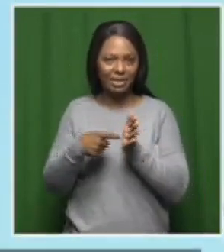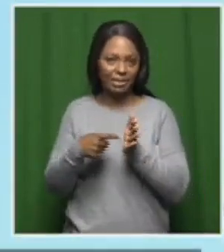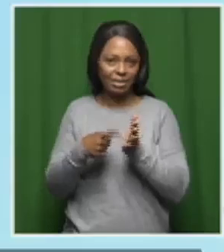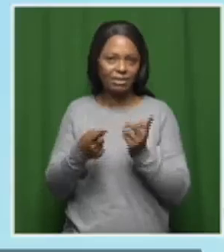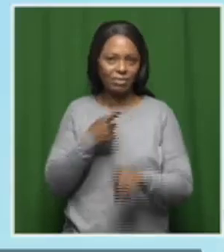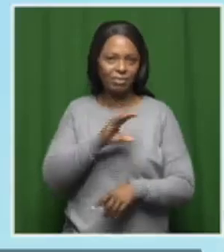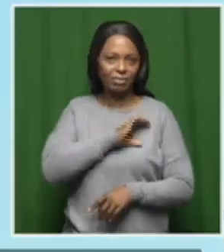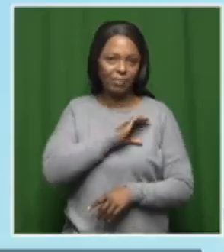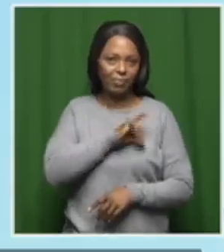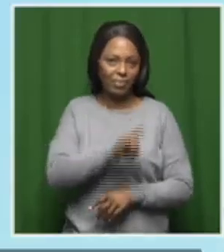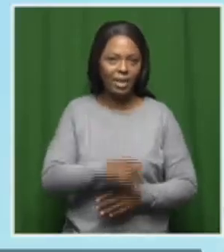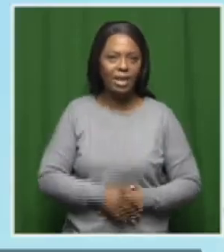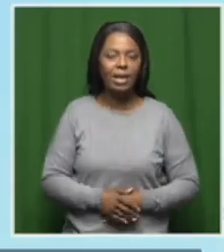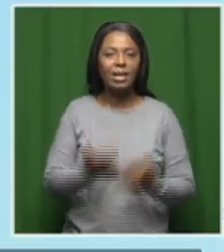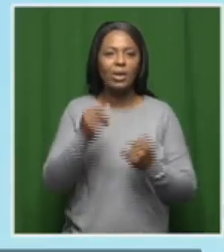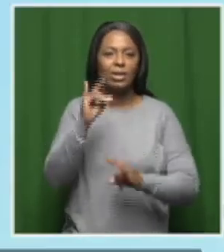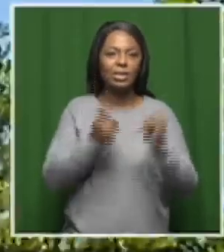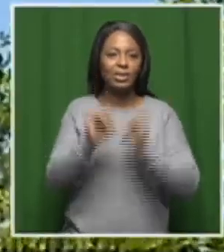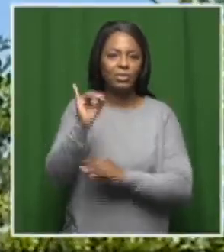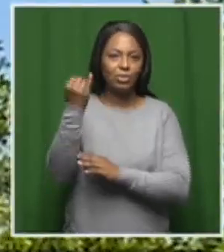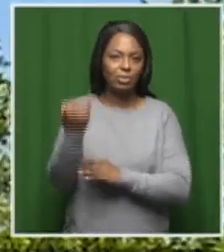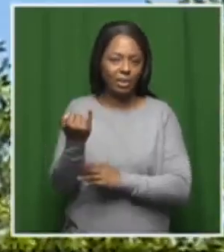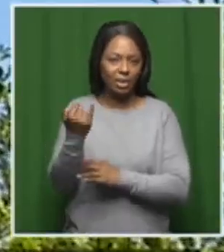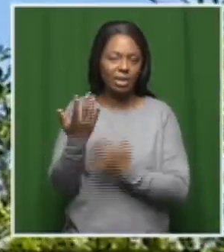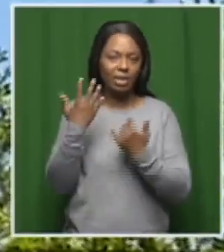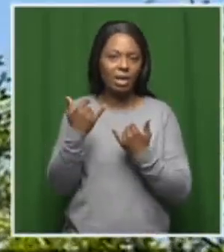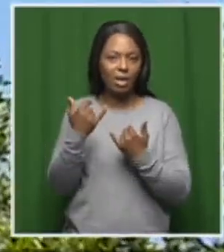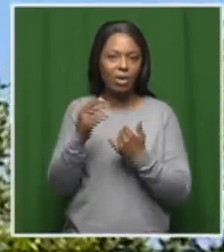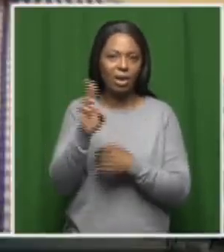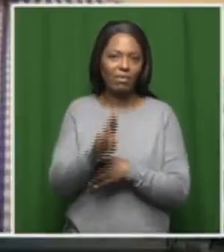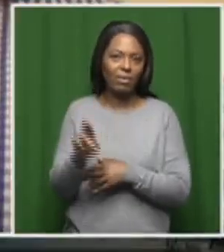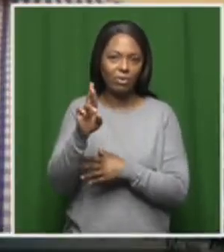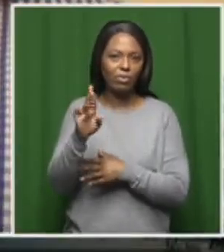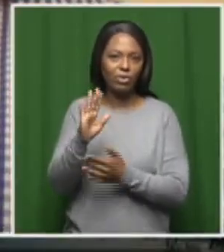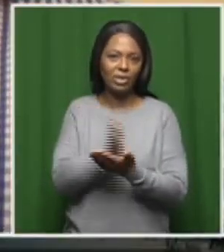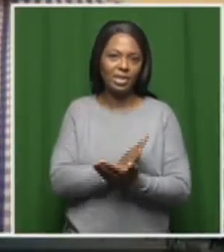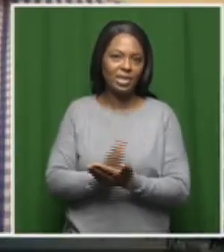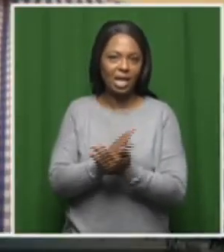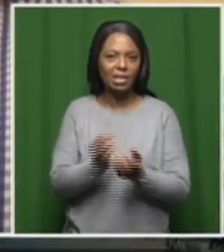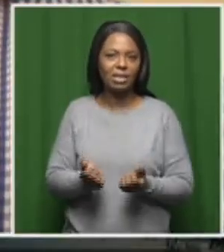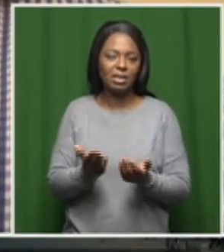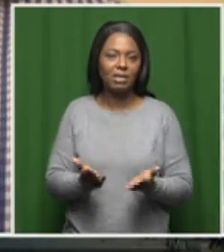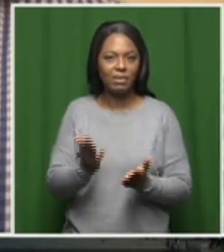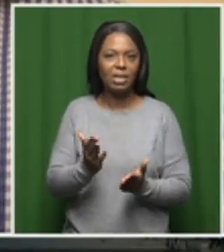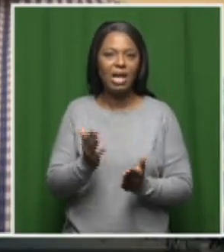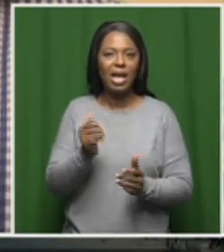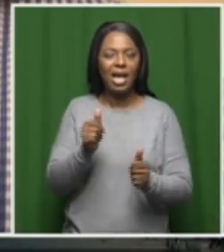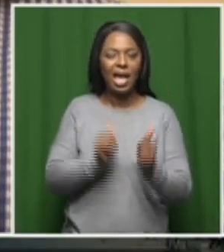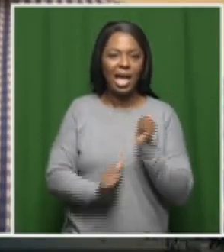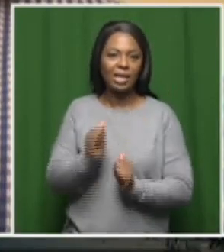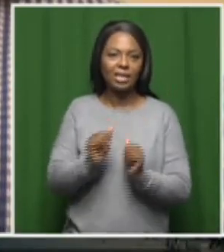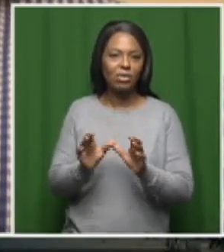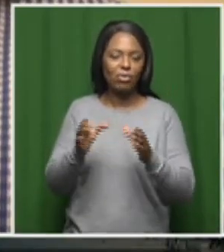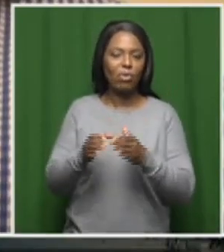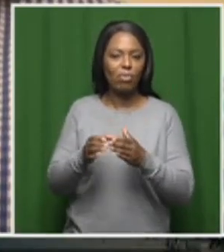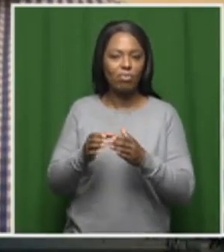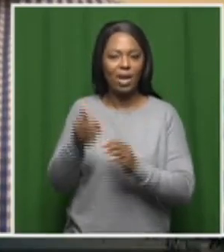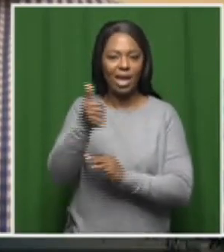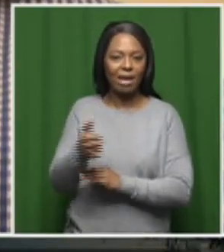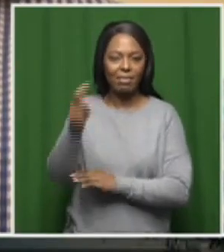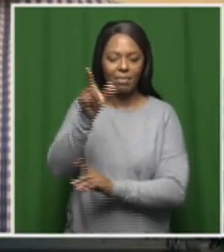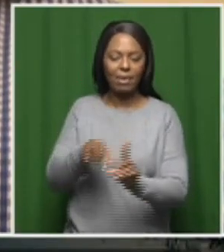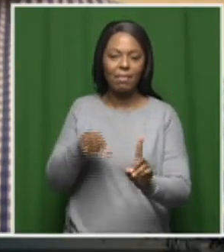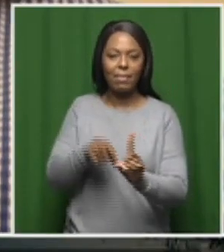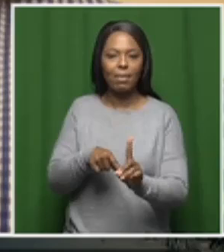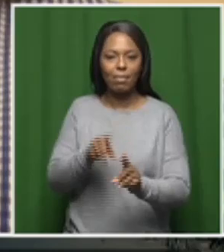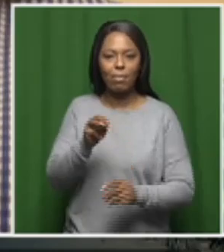now joined by the City of Joburg's Revenue and Shared Services Acting Group Head, Malope Ramagaga. It's great to have you. Thanks very much for